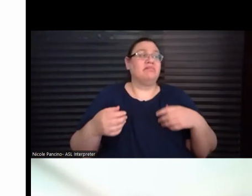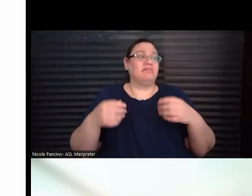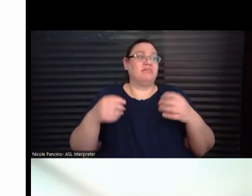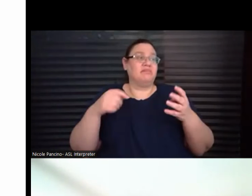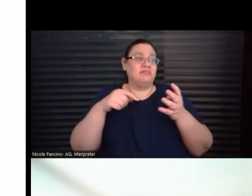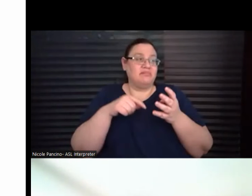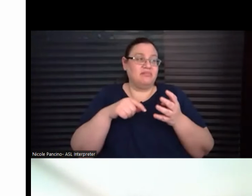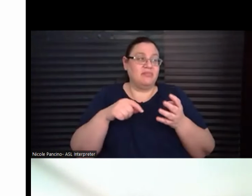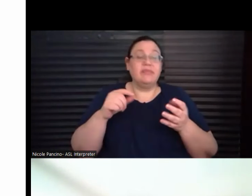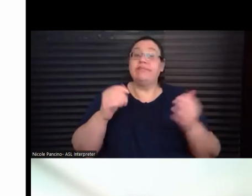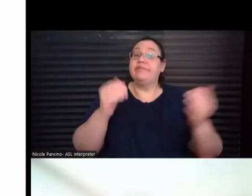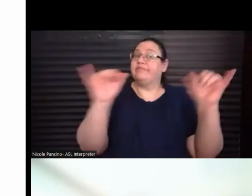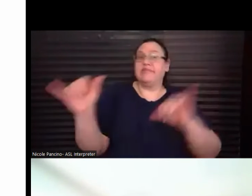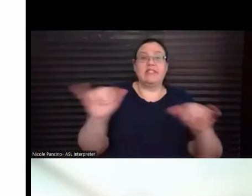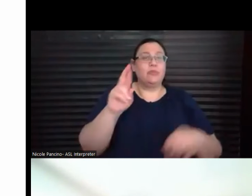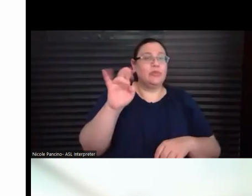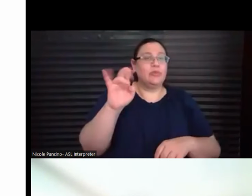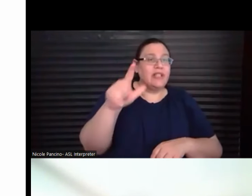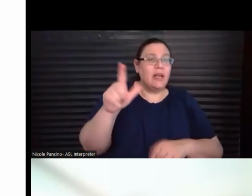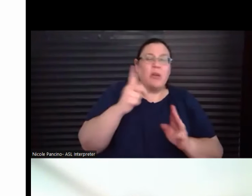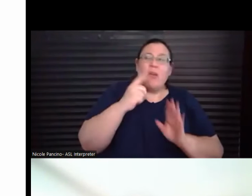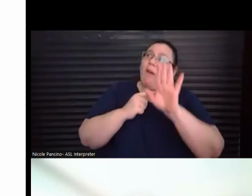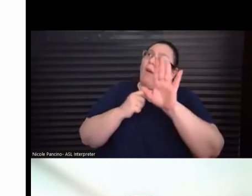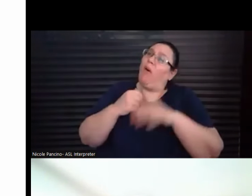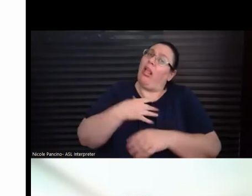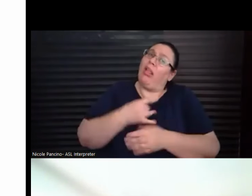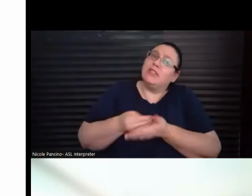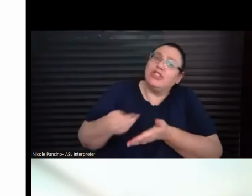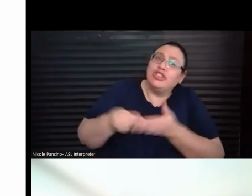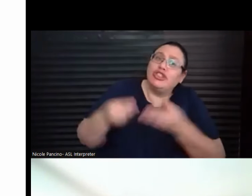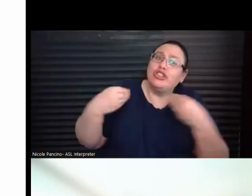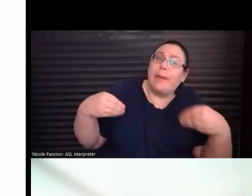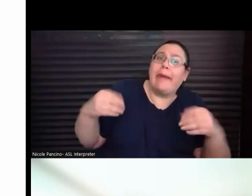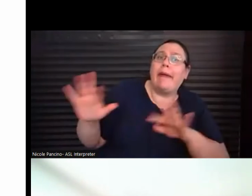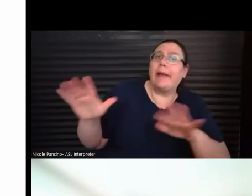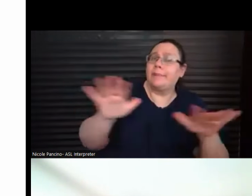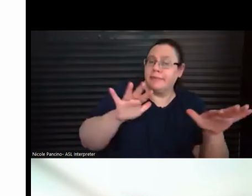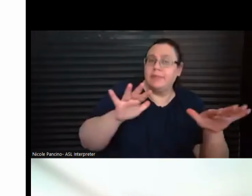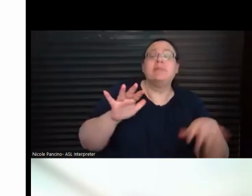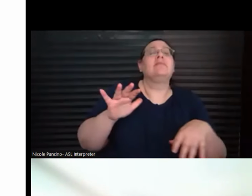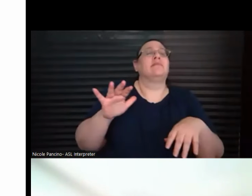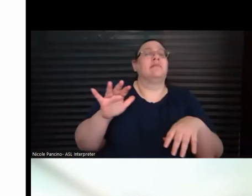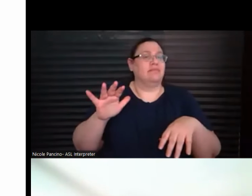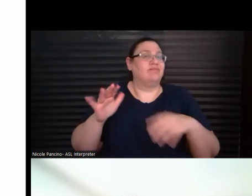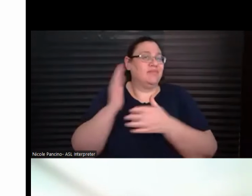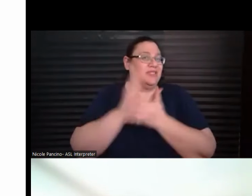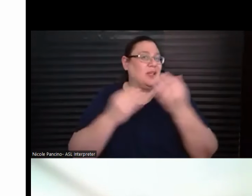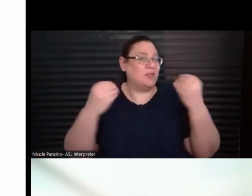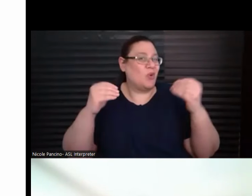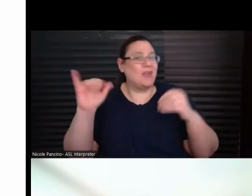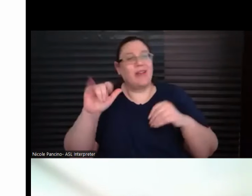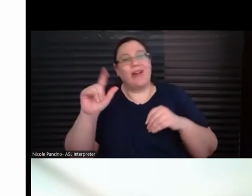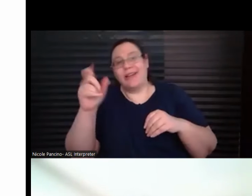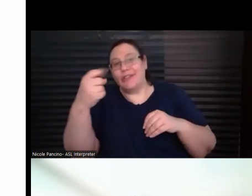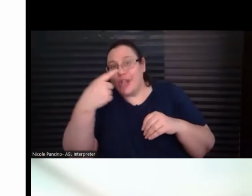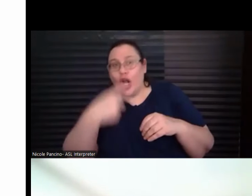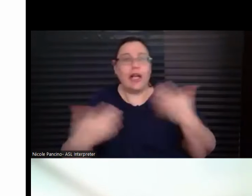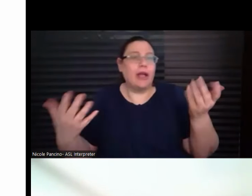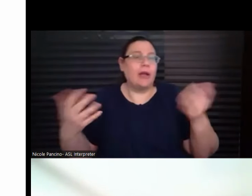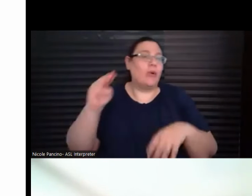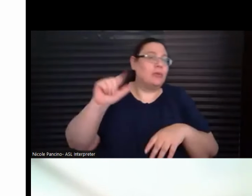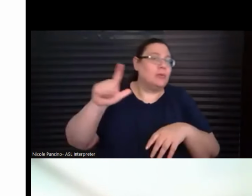had individuals say that they're interested in shopping and things like that, which we know at some stores like Target or, mall jobs and things